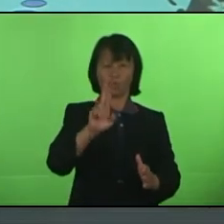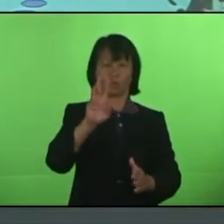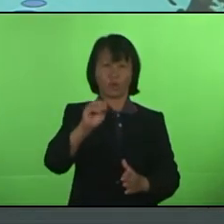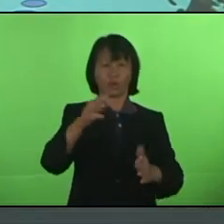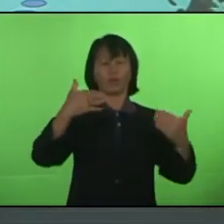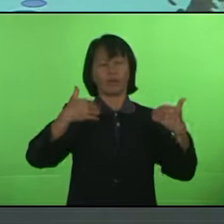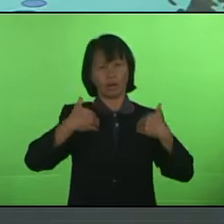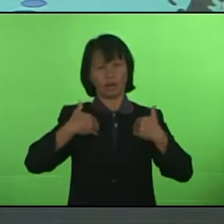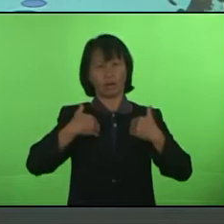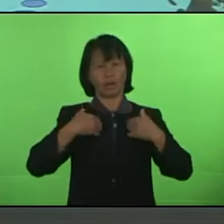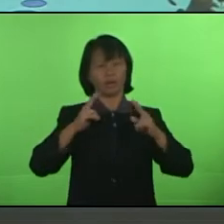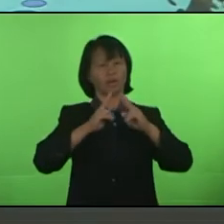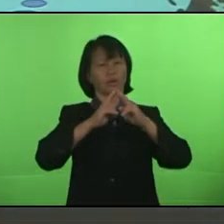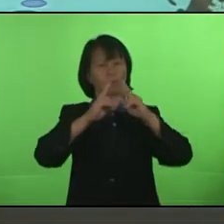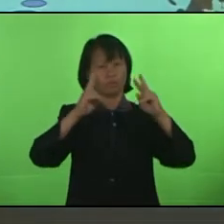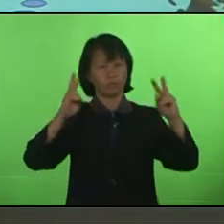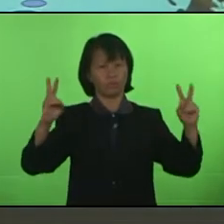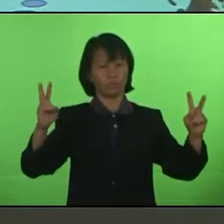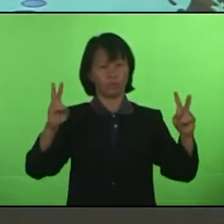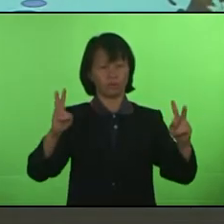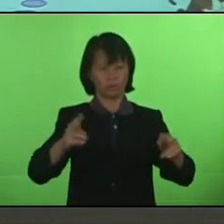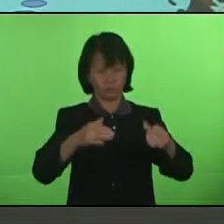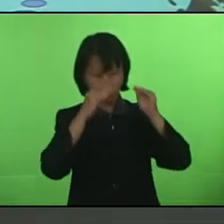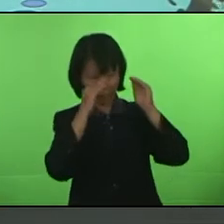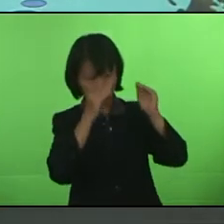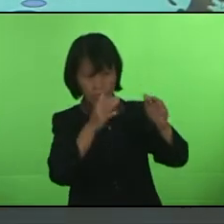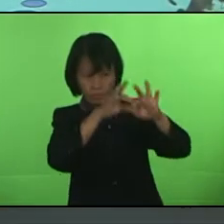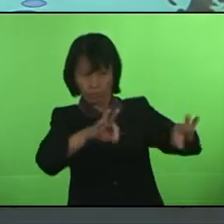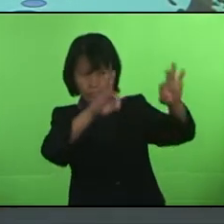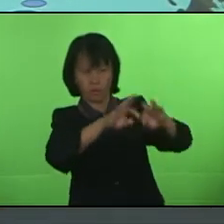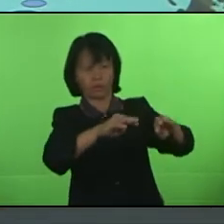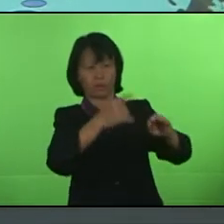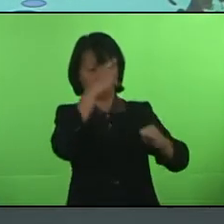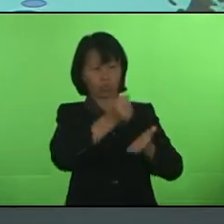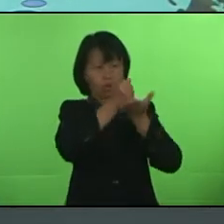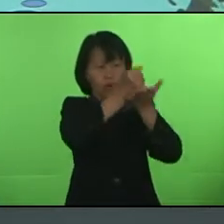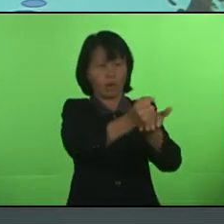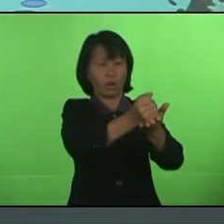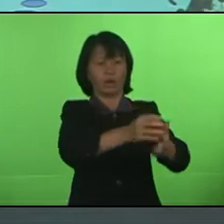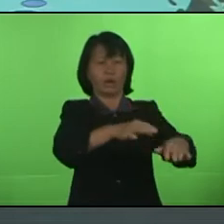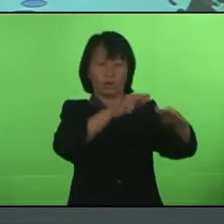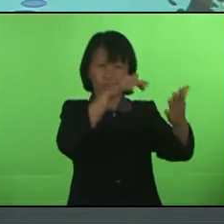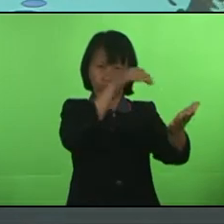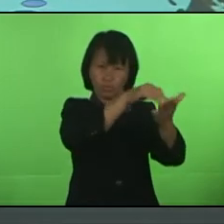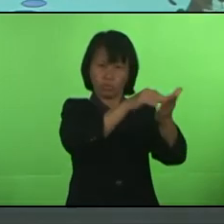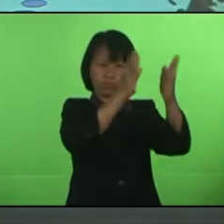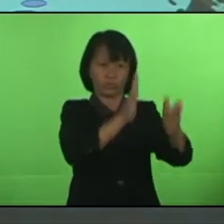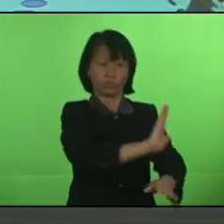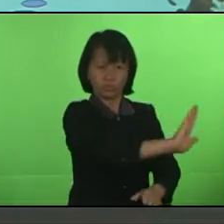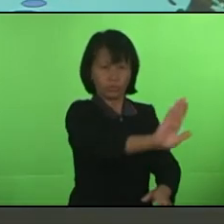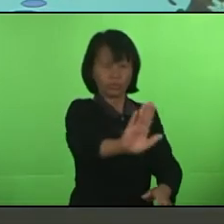OUM has been very concerned about helping students to raise their